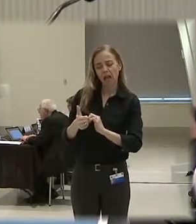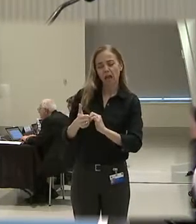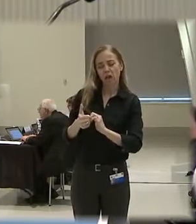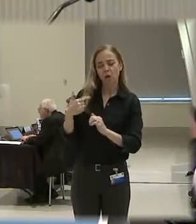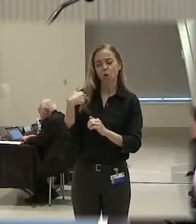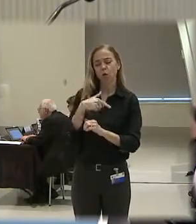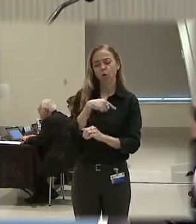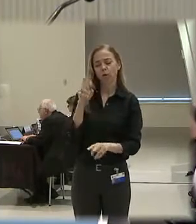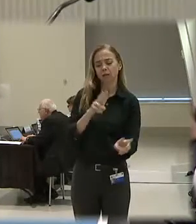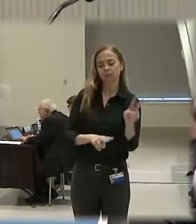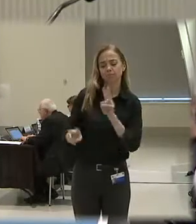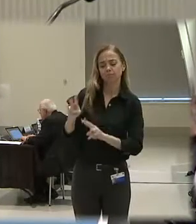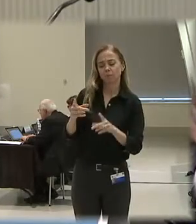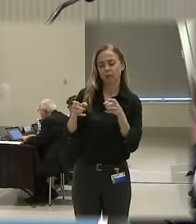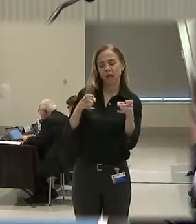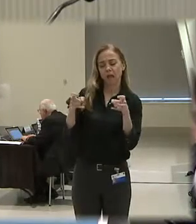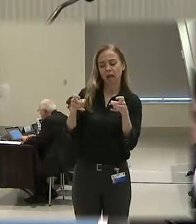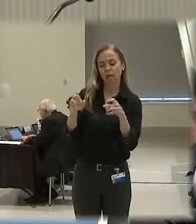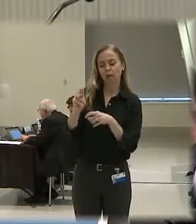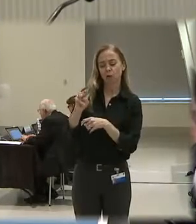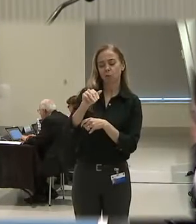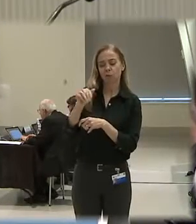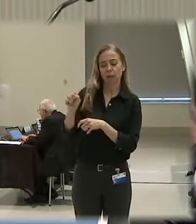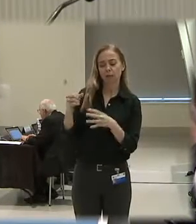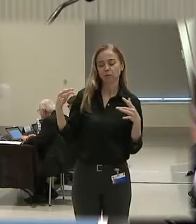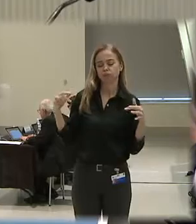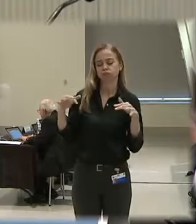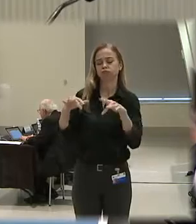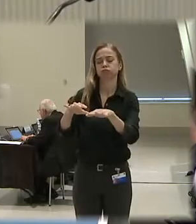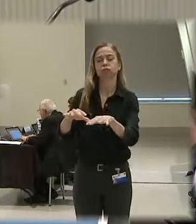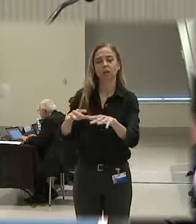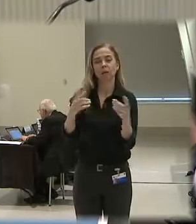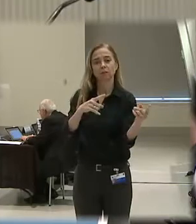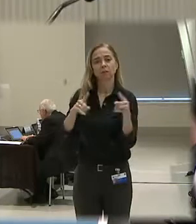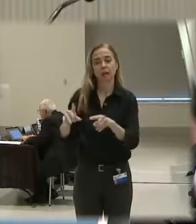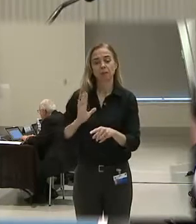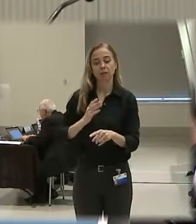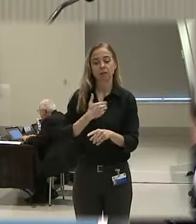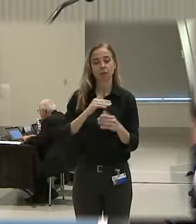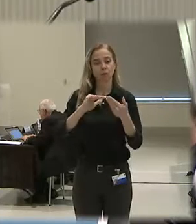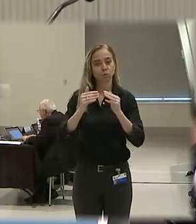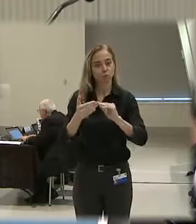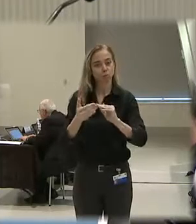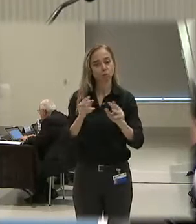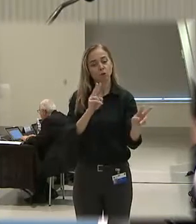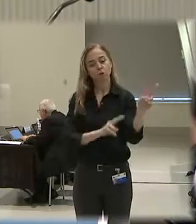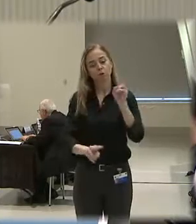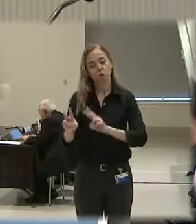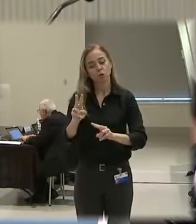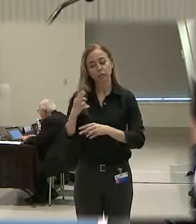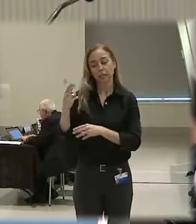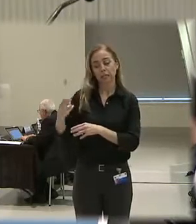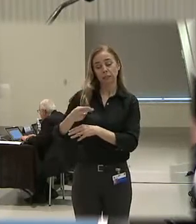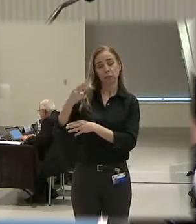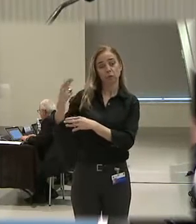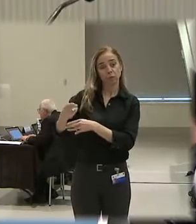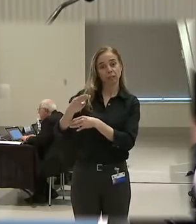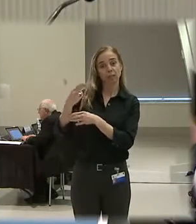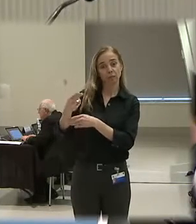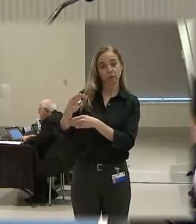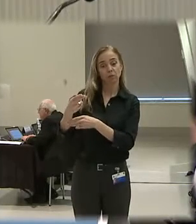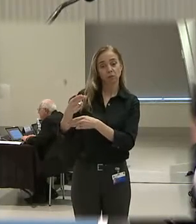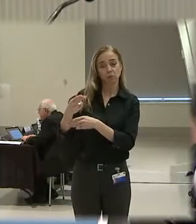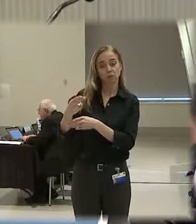we saw fit to handle this massive event that was taking place. Looking at the history of the